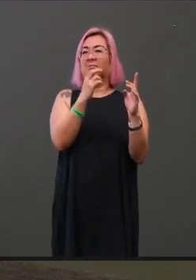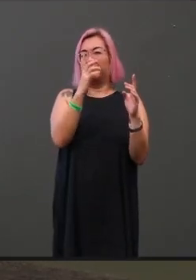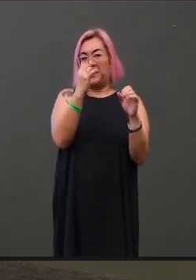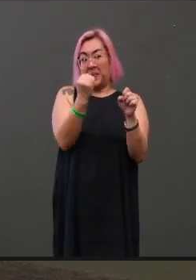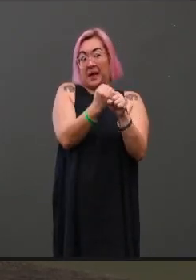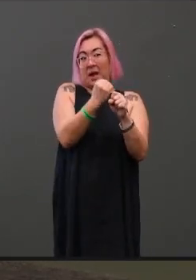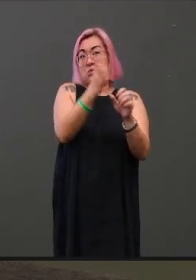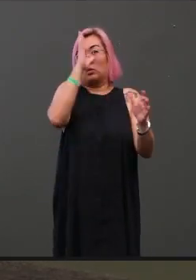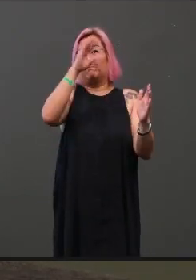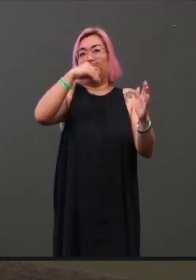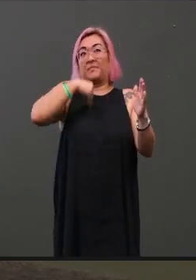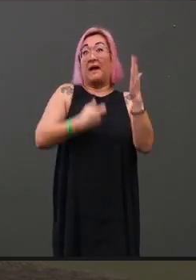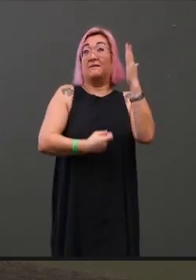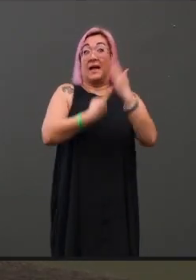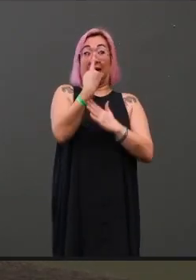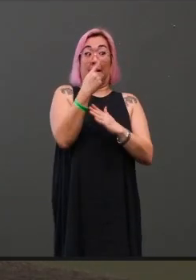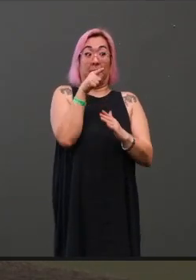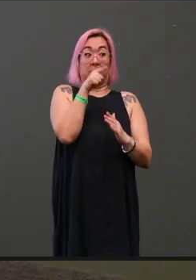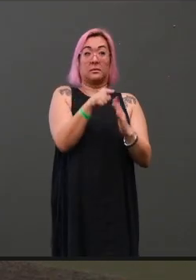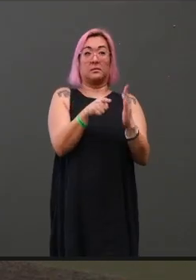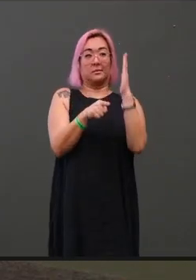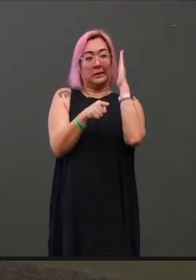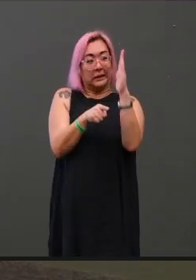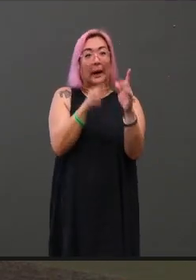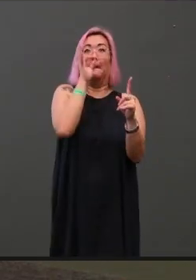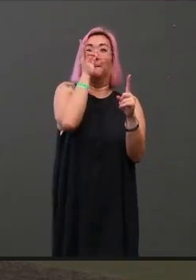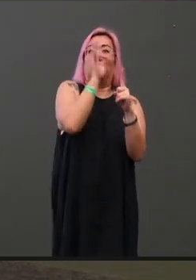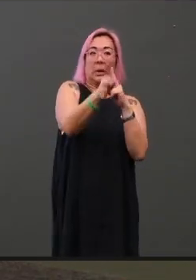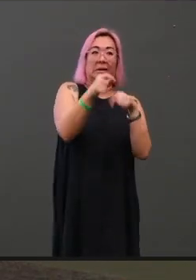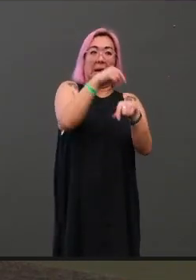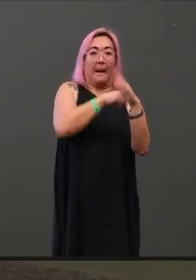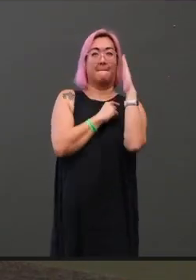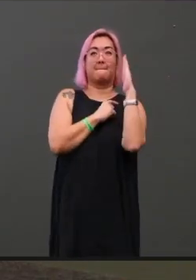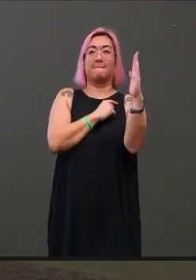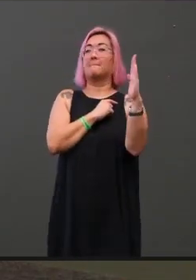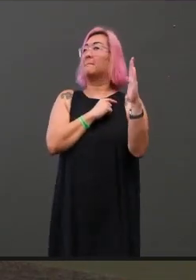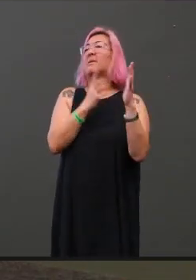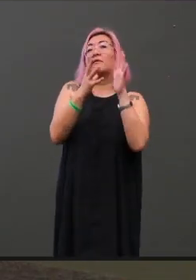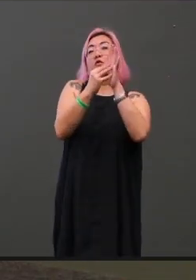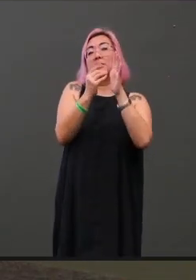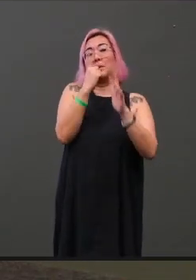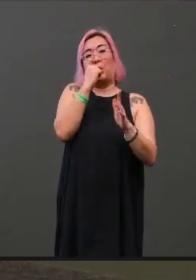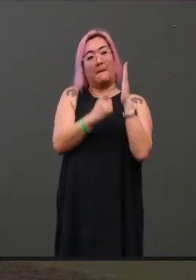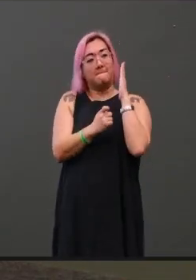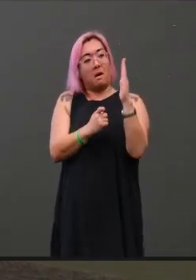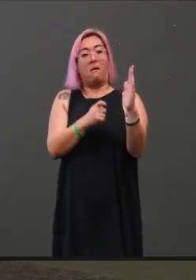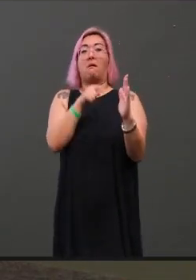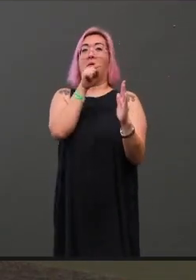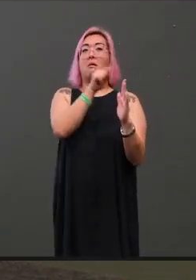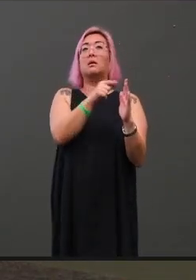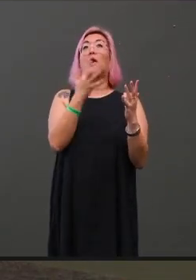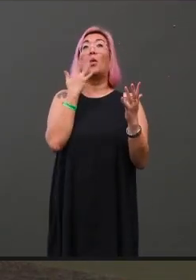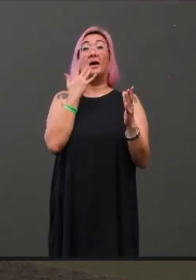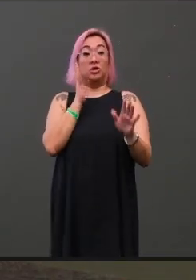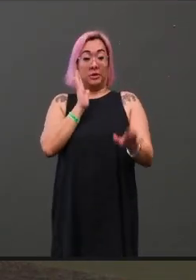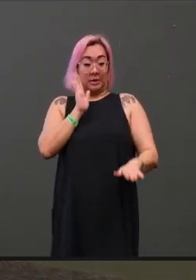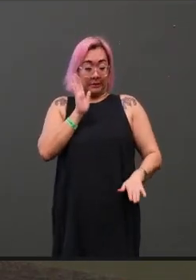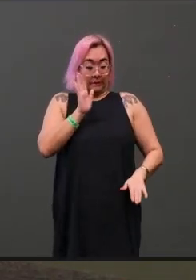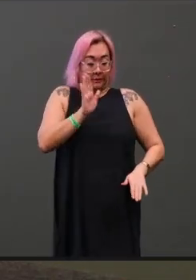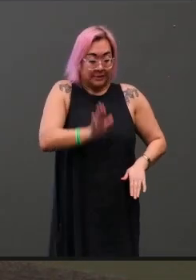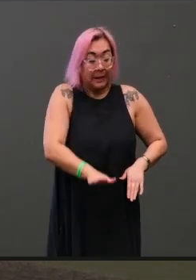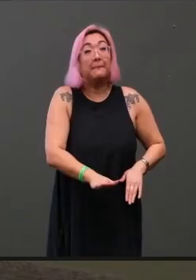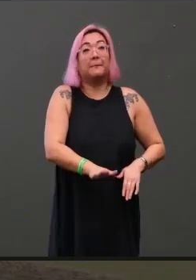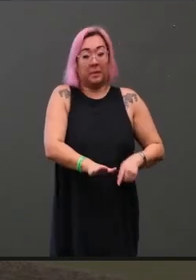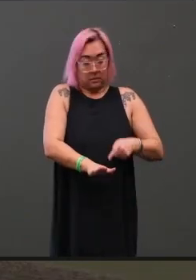has happened at a specific point, a specific time. So in this case, we can mark down, when she puts her foot down, here's the position for